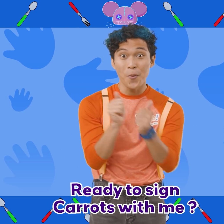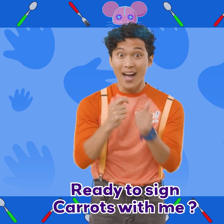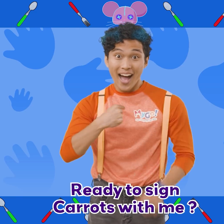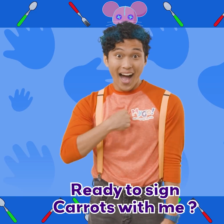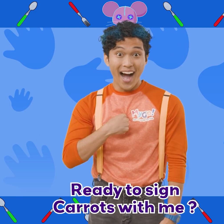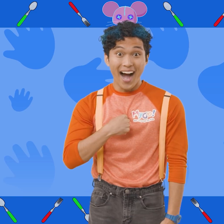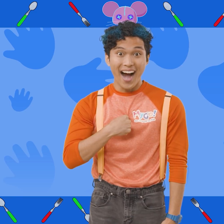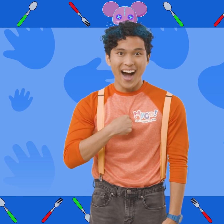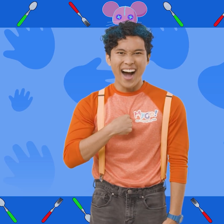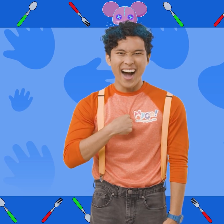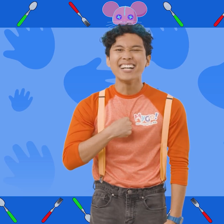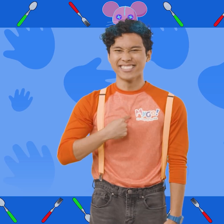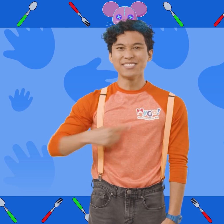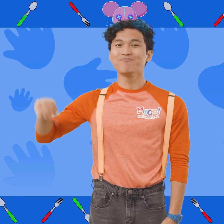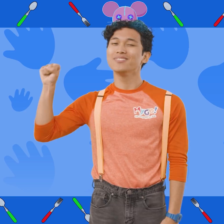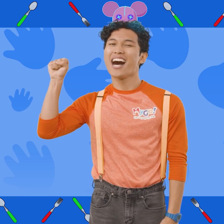me?